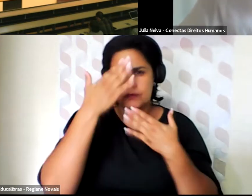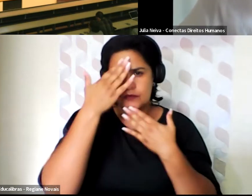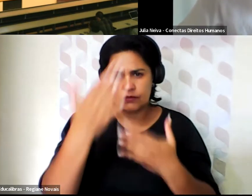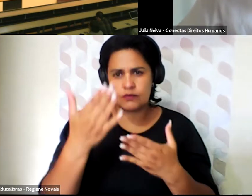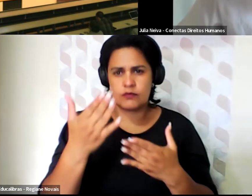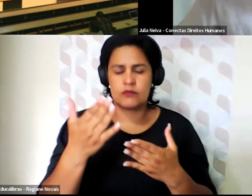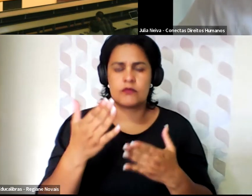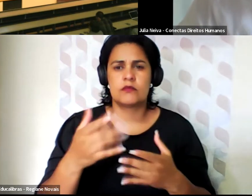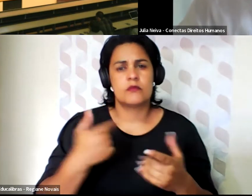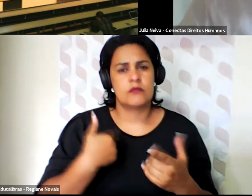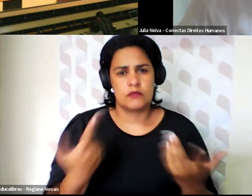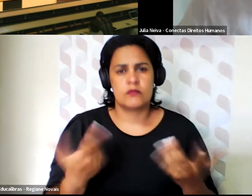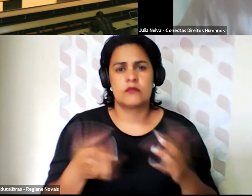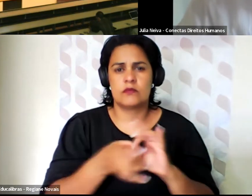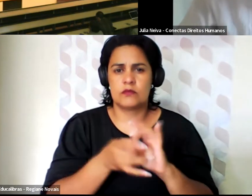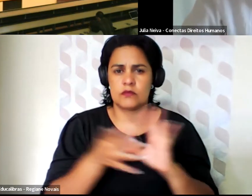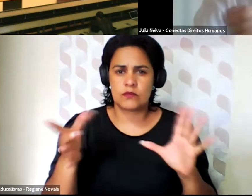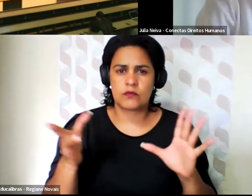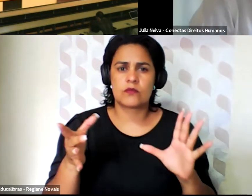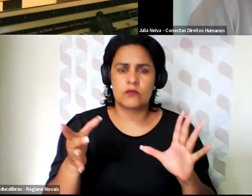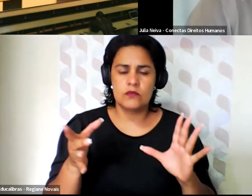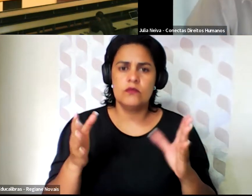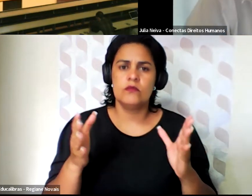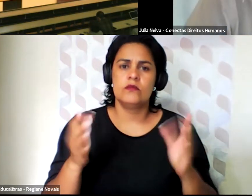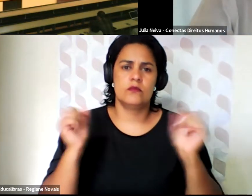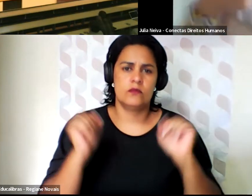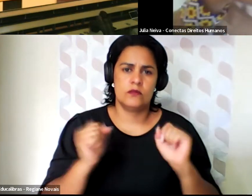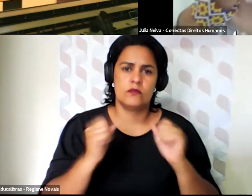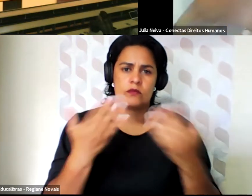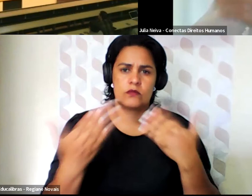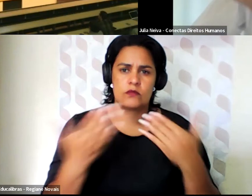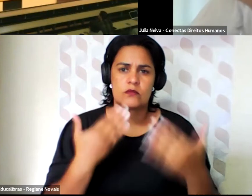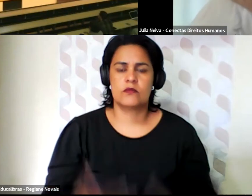very open to dialogue. Thank you. Julia, invite me anytime you want.